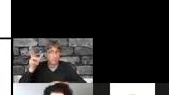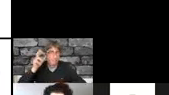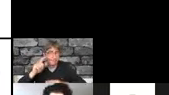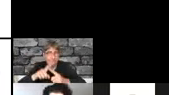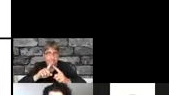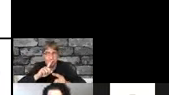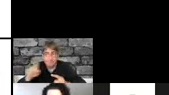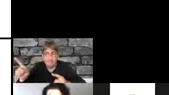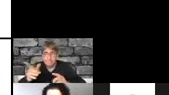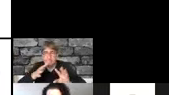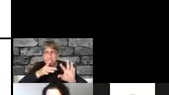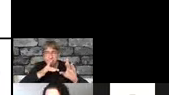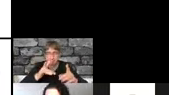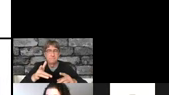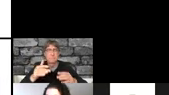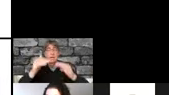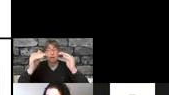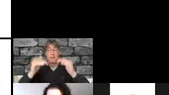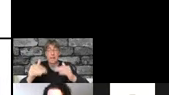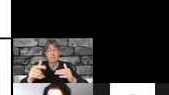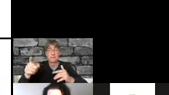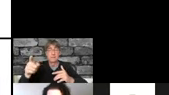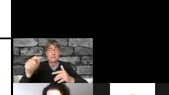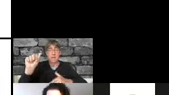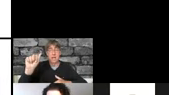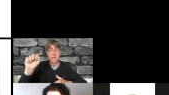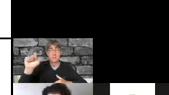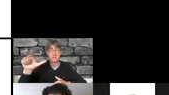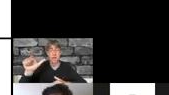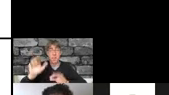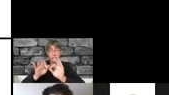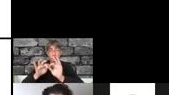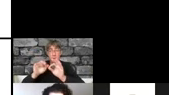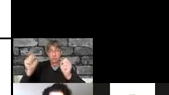and talk about our ASL interpretations for tonight.